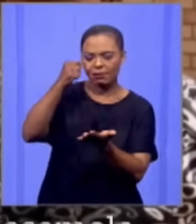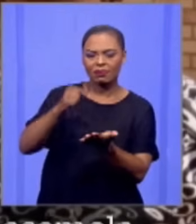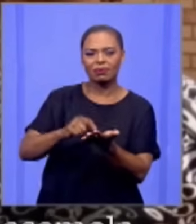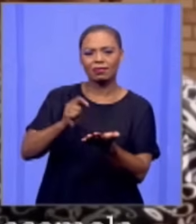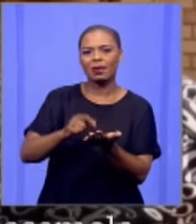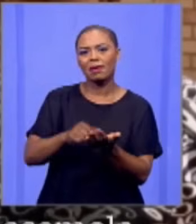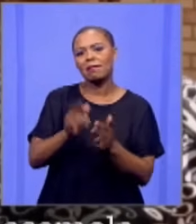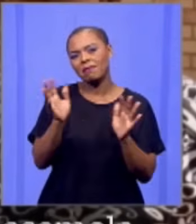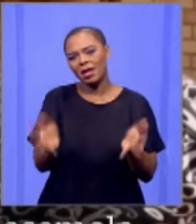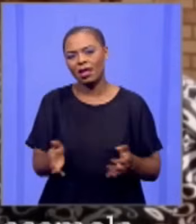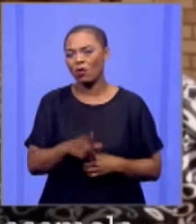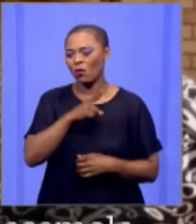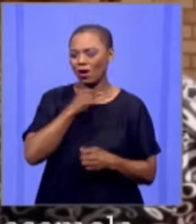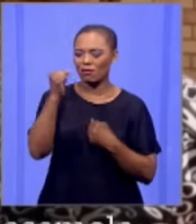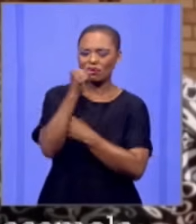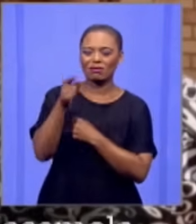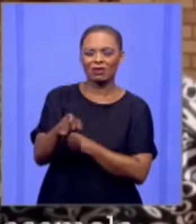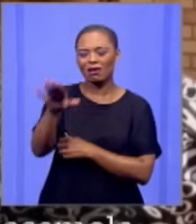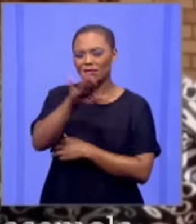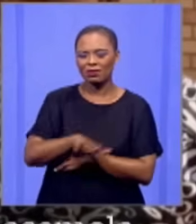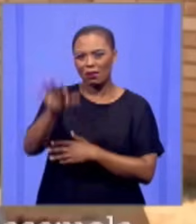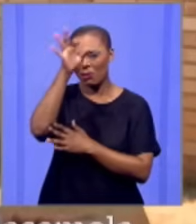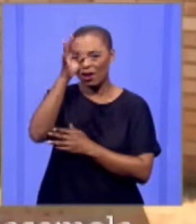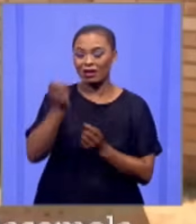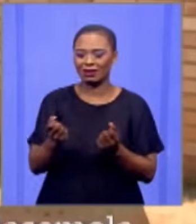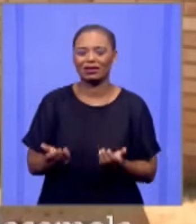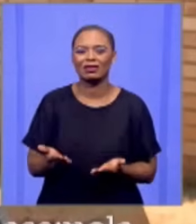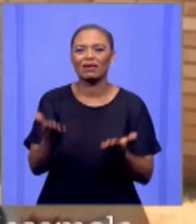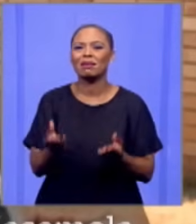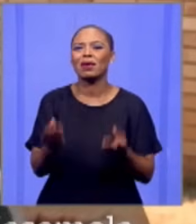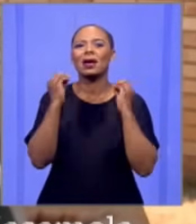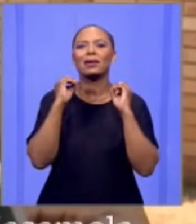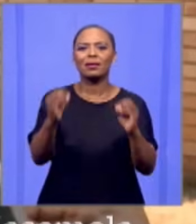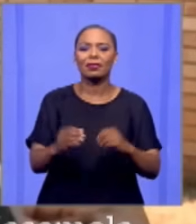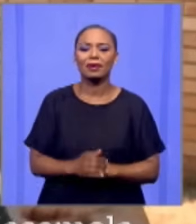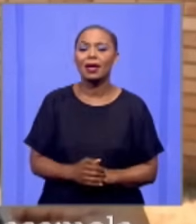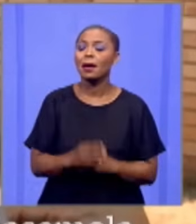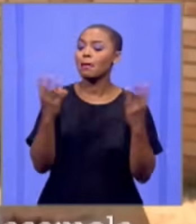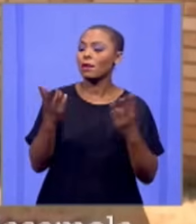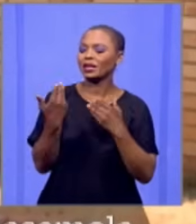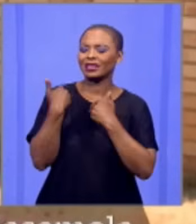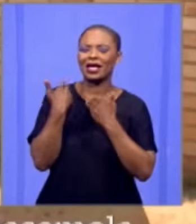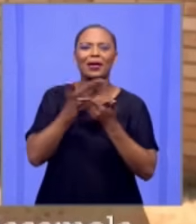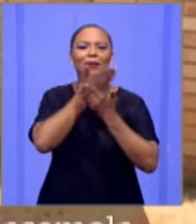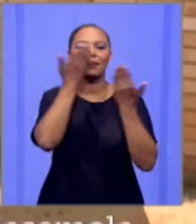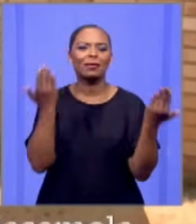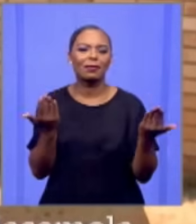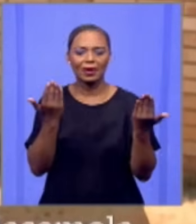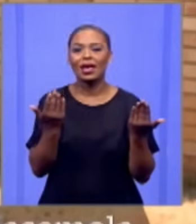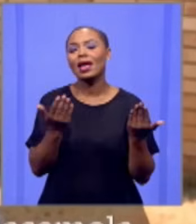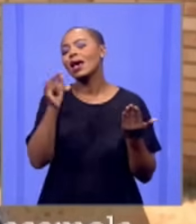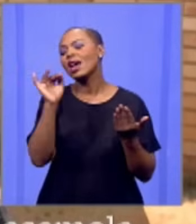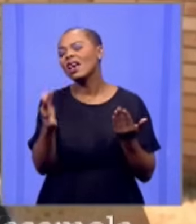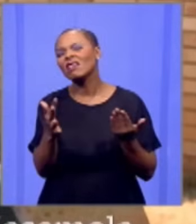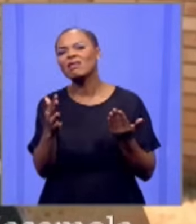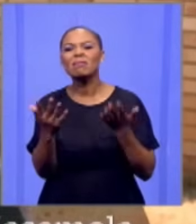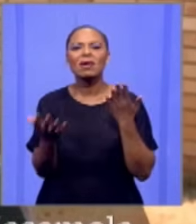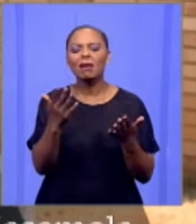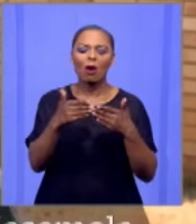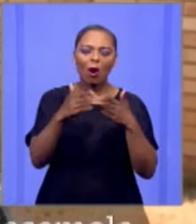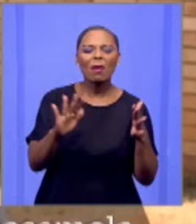sa tšweleng setšhaba se mogola ka botlalo. Ga gone motho a le go safe cause di-case tša mo